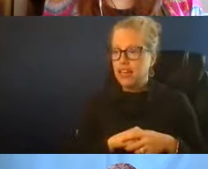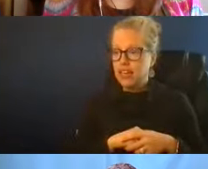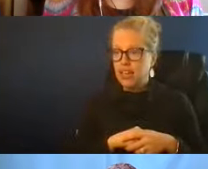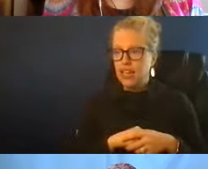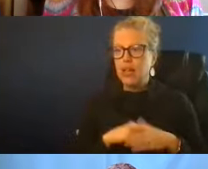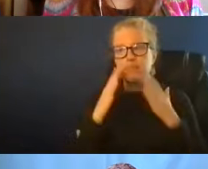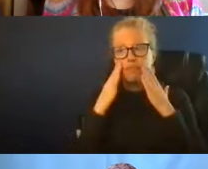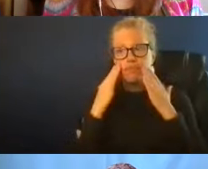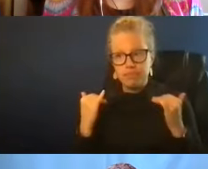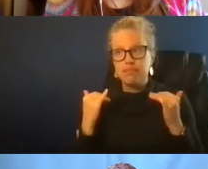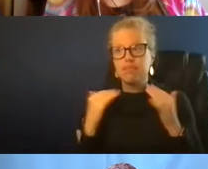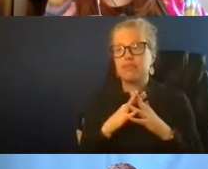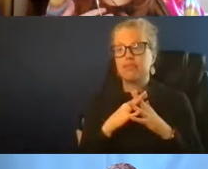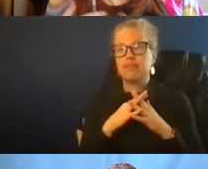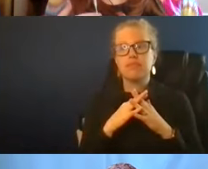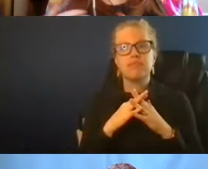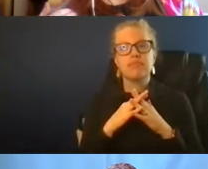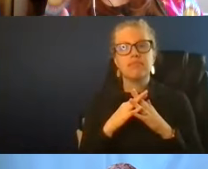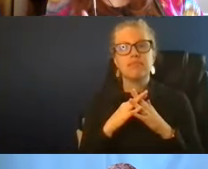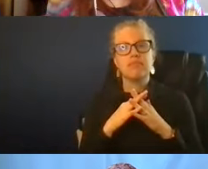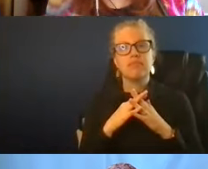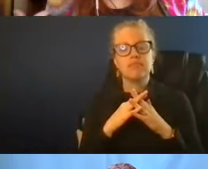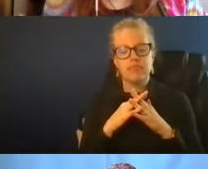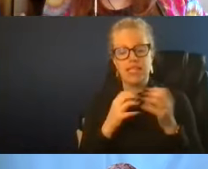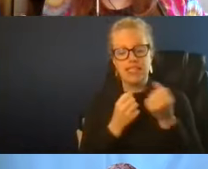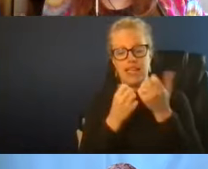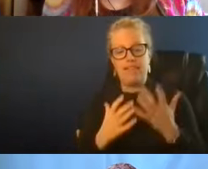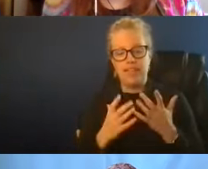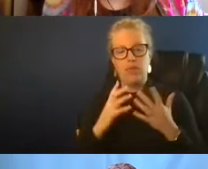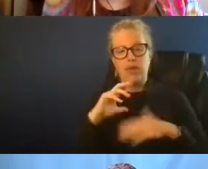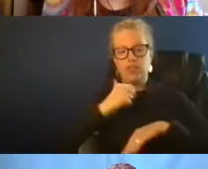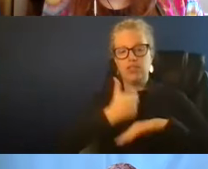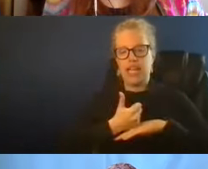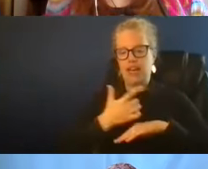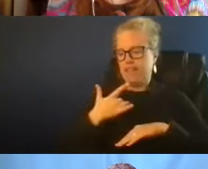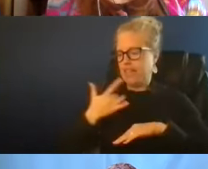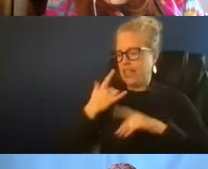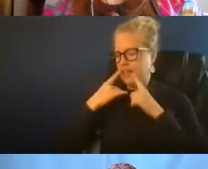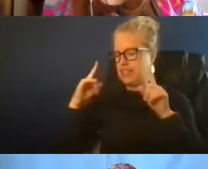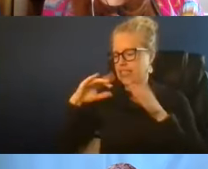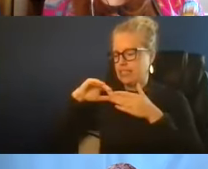because we have to set, as advocates, we have to set our own feelings of success aside.